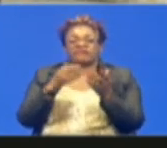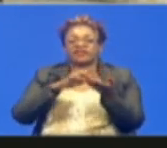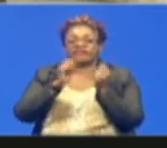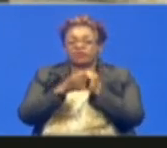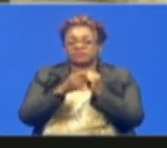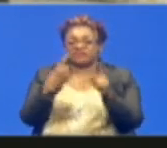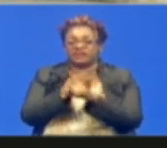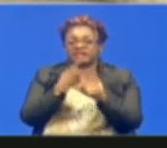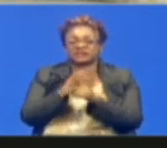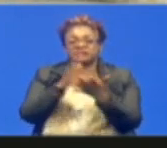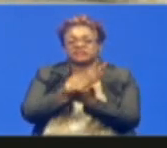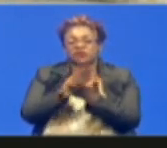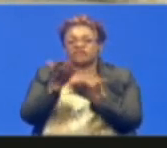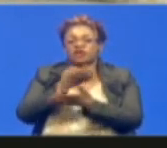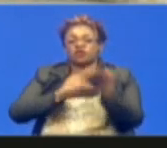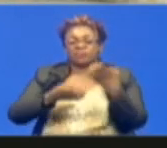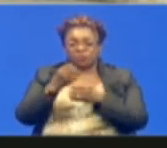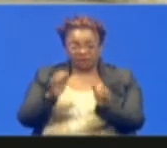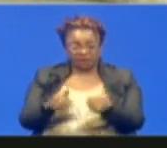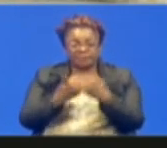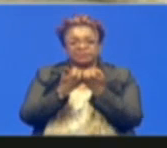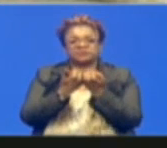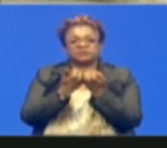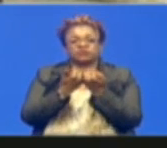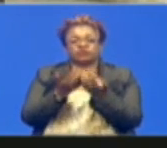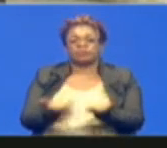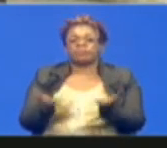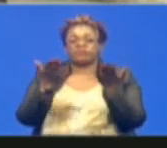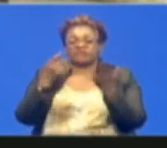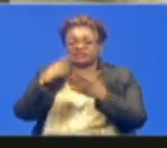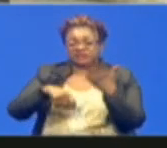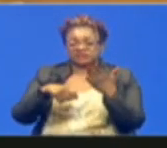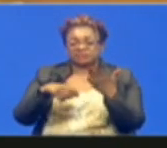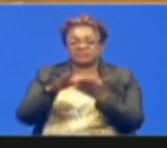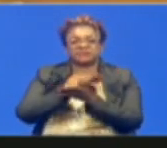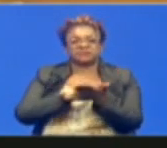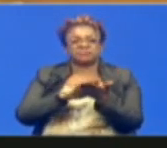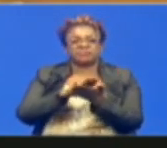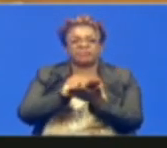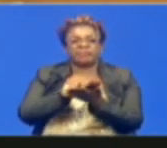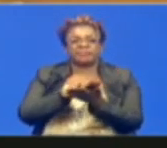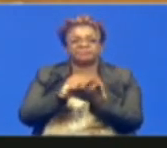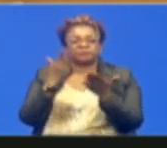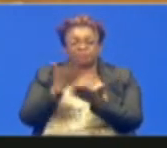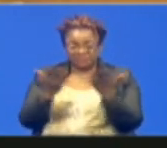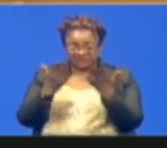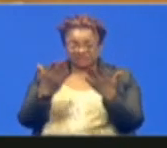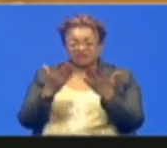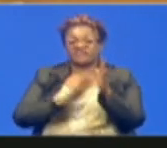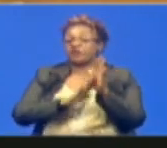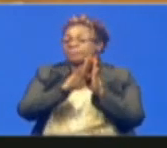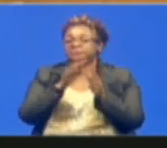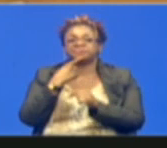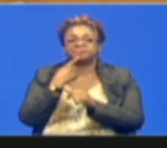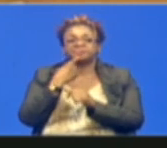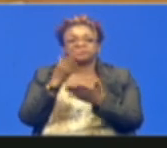other sectors of the economy will take place in order to improve the tax collection base. Property developers say, and they've published this, that